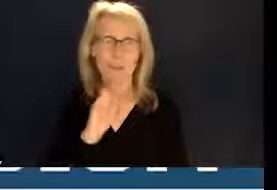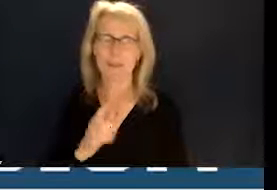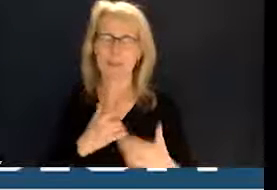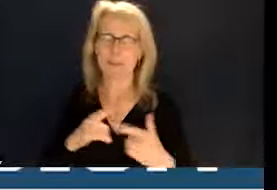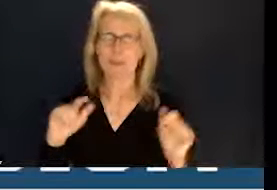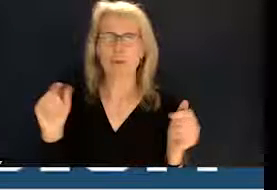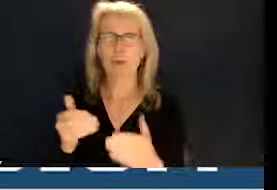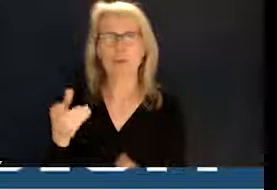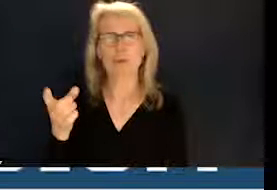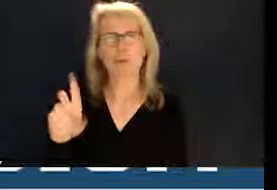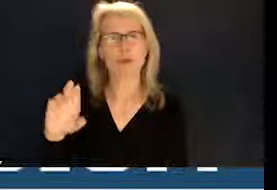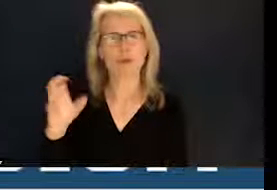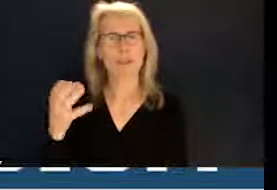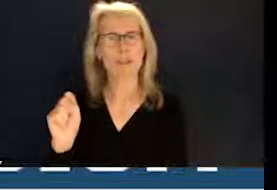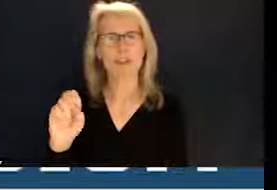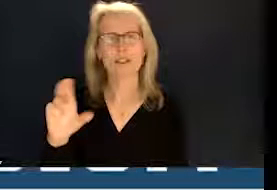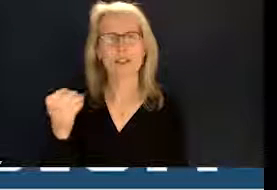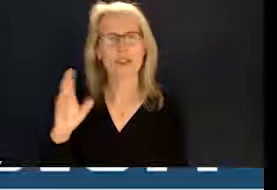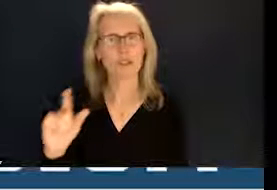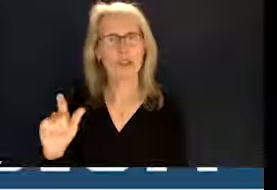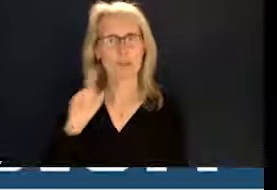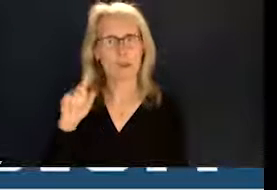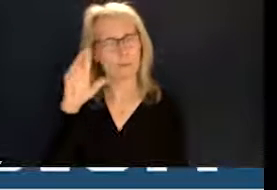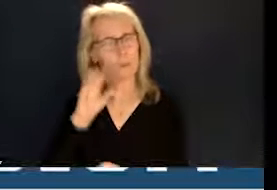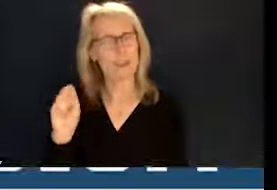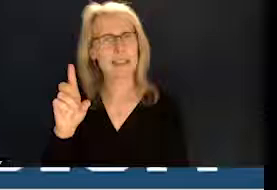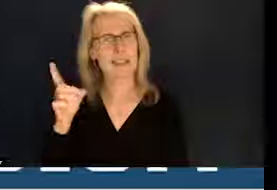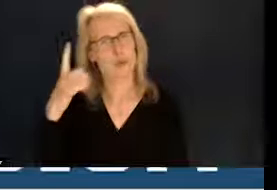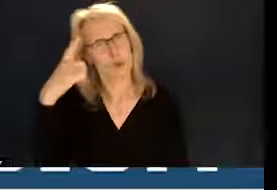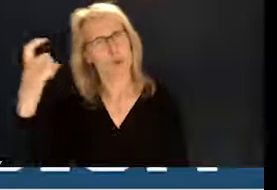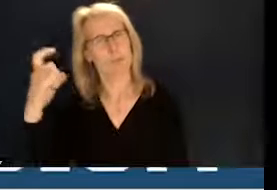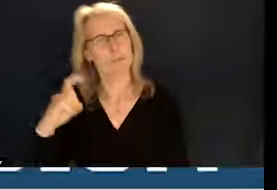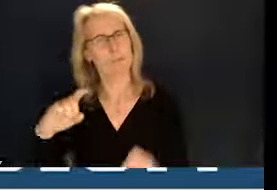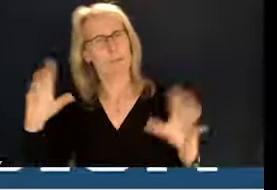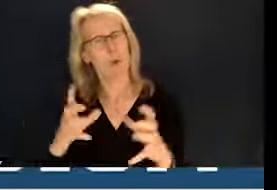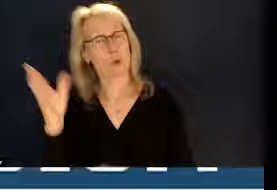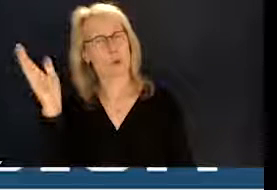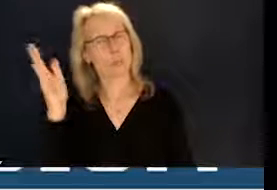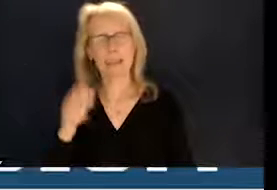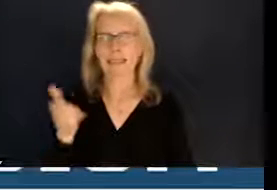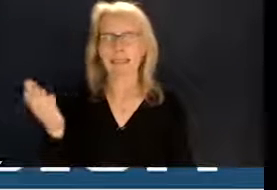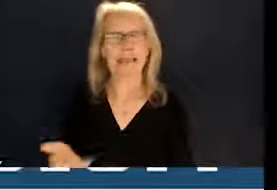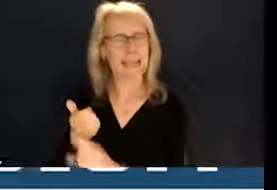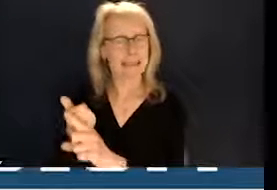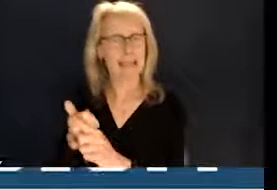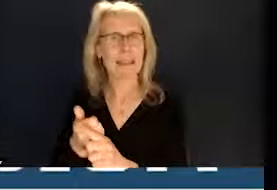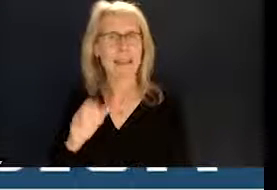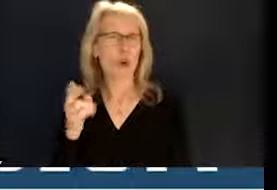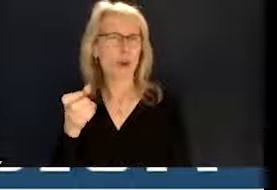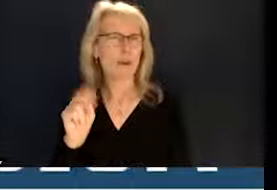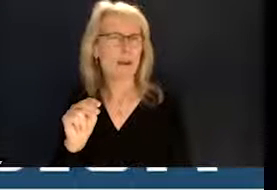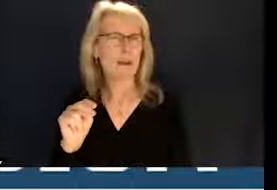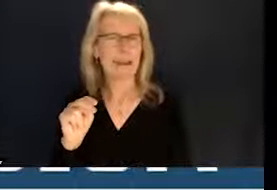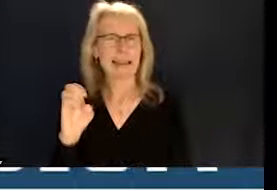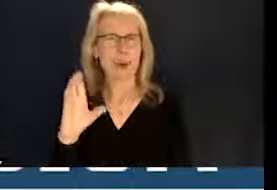Dr. Chris Schell for this President's Dream Colloquium. Dr. Christopher Schell is an urban ecologist,